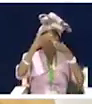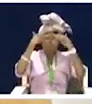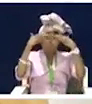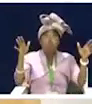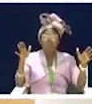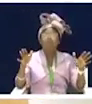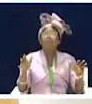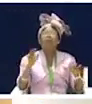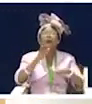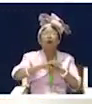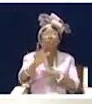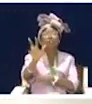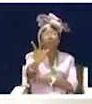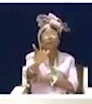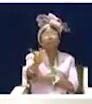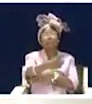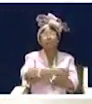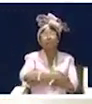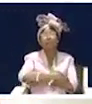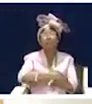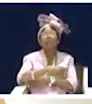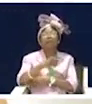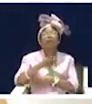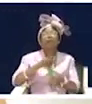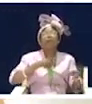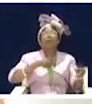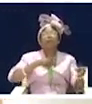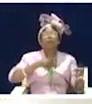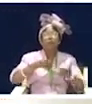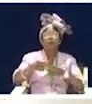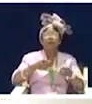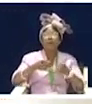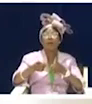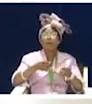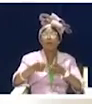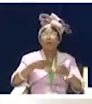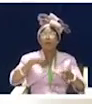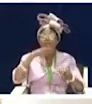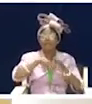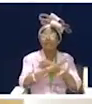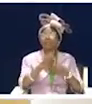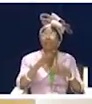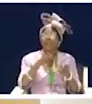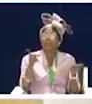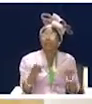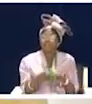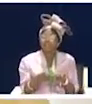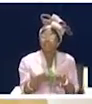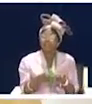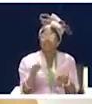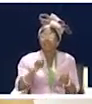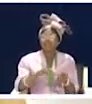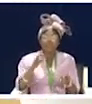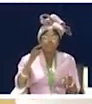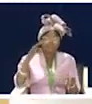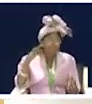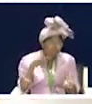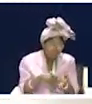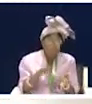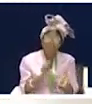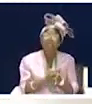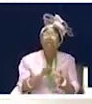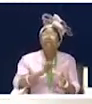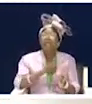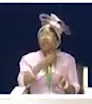On the third day, while with the kidnappers in the bush, they discovered that I